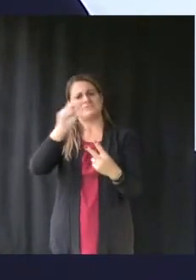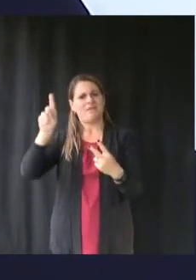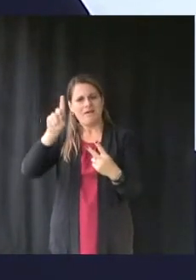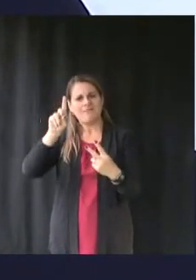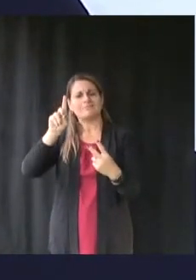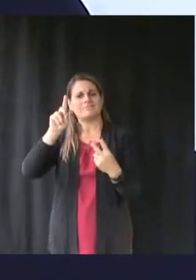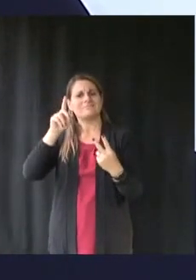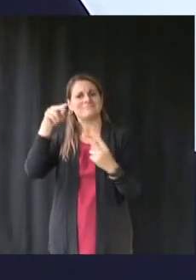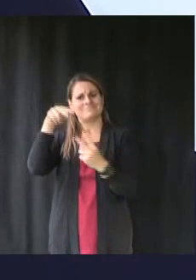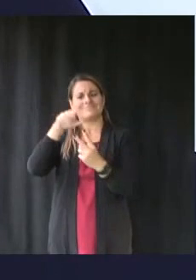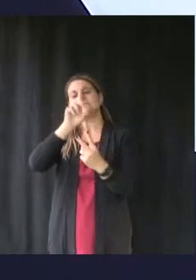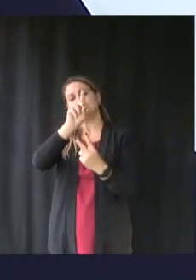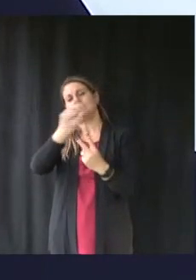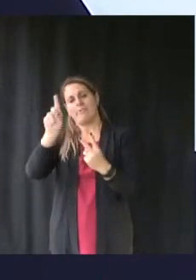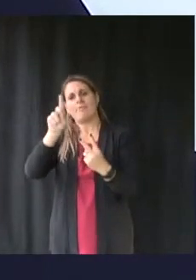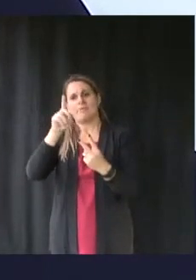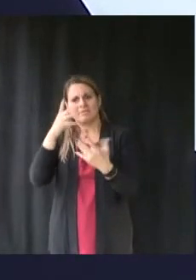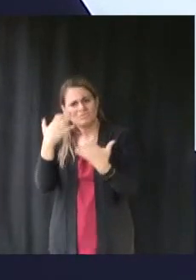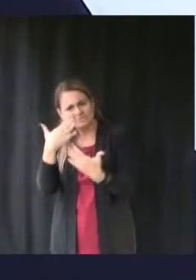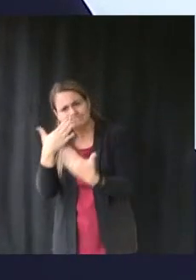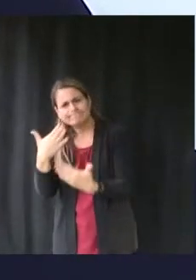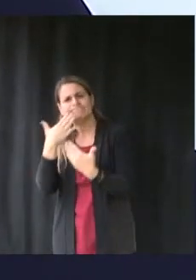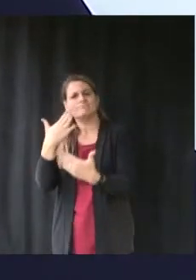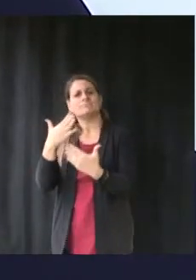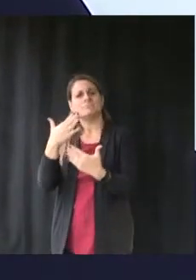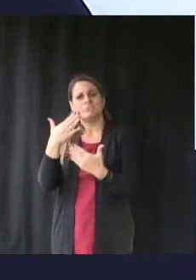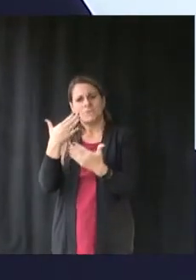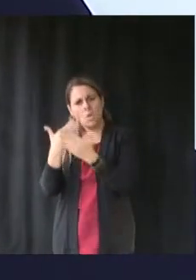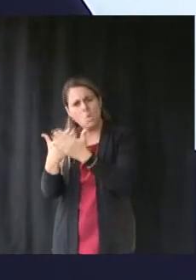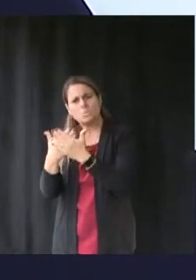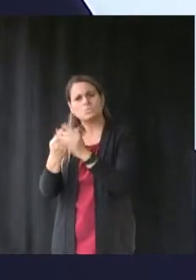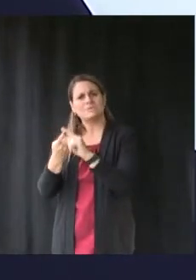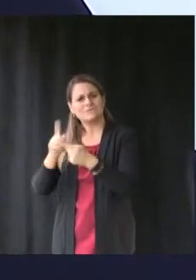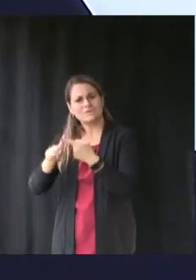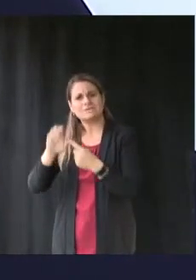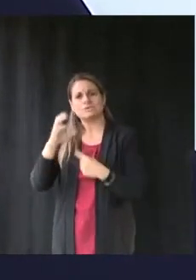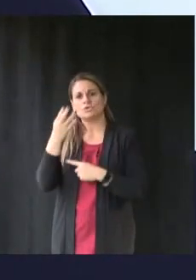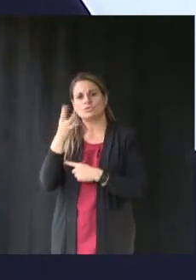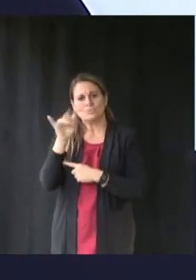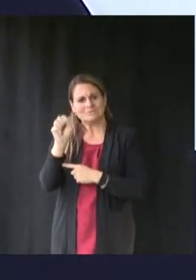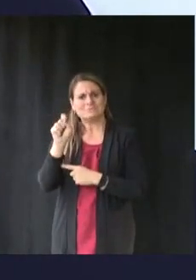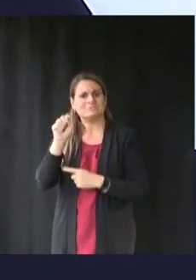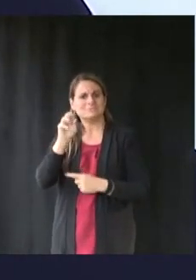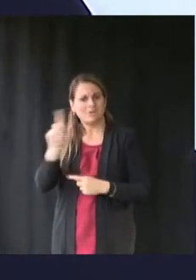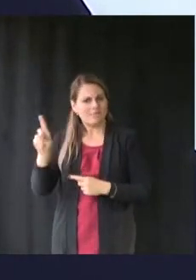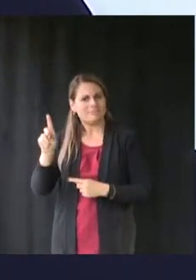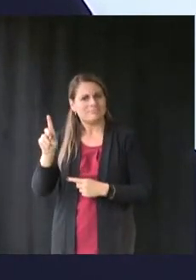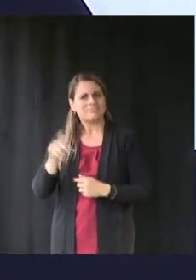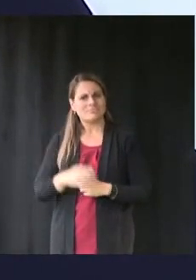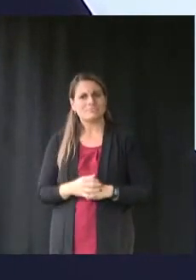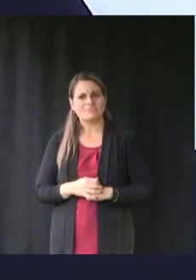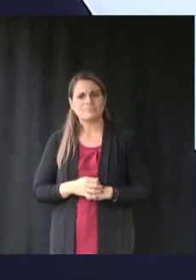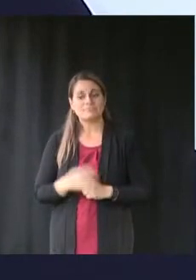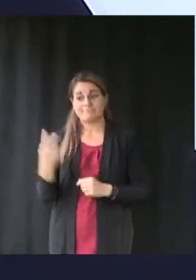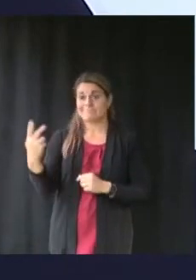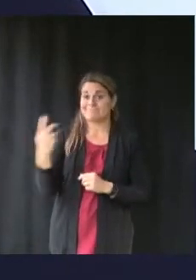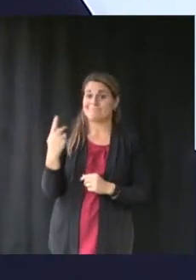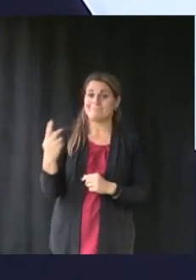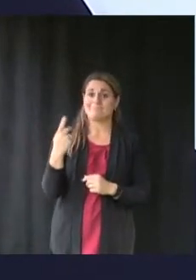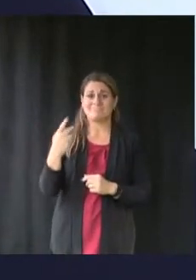are really good, close friends, Senator Chris Dodd. Chris and I have known each other for a long